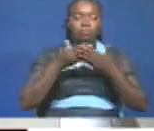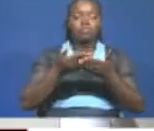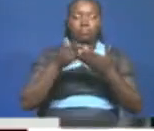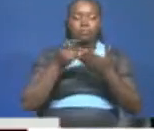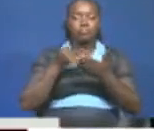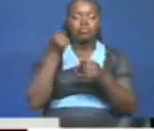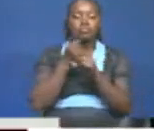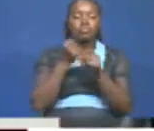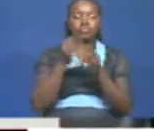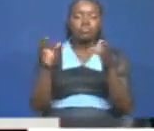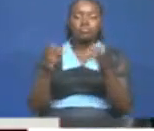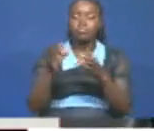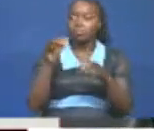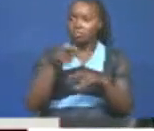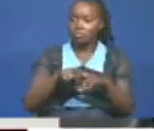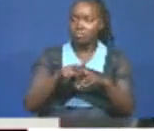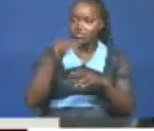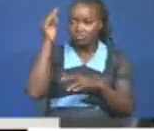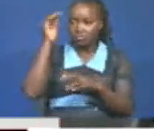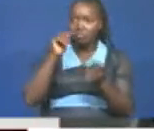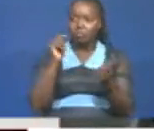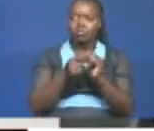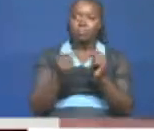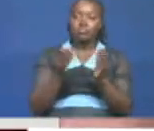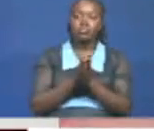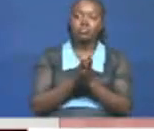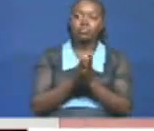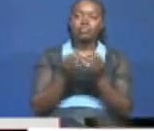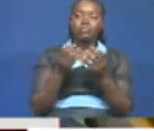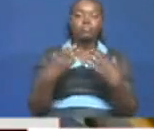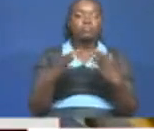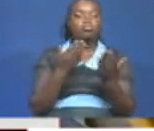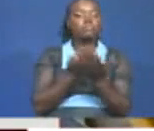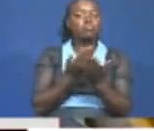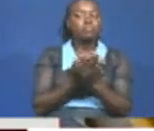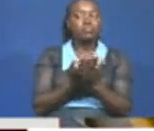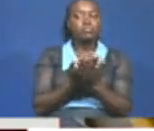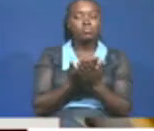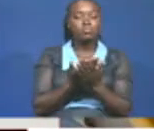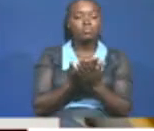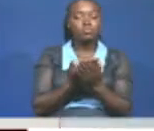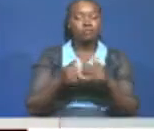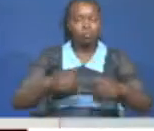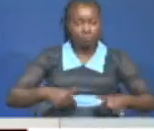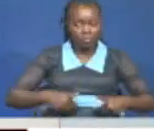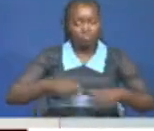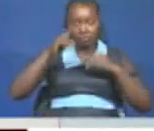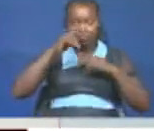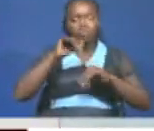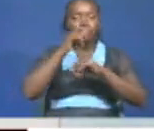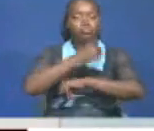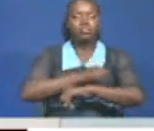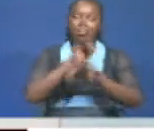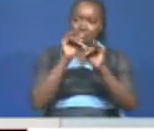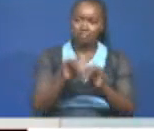Working Party on Education Reforms, Meru residents suggest junior secondary schools should be domiciled in primary schools so as not